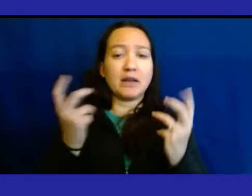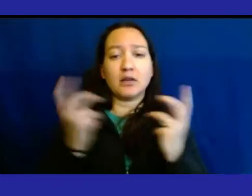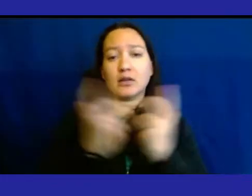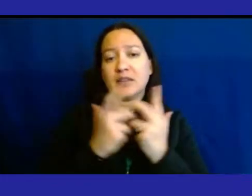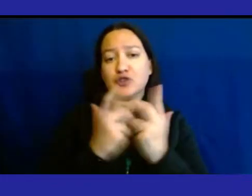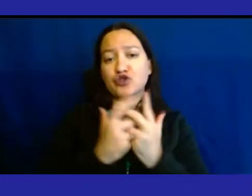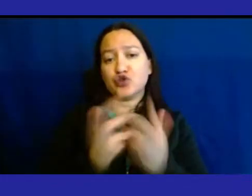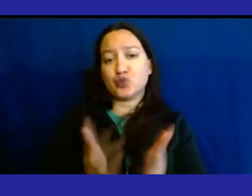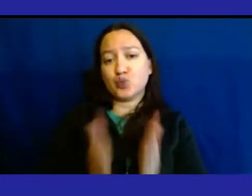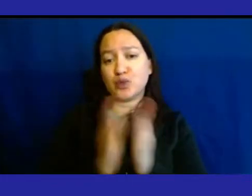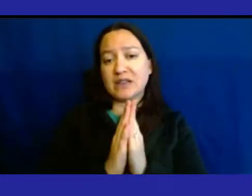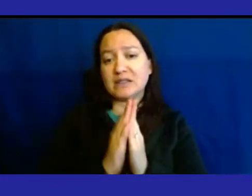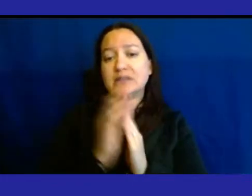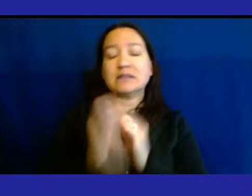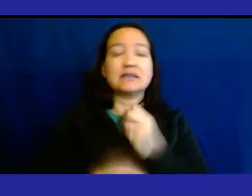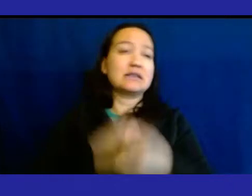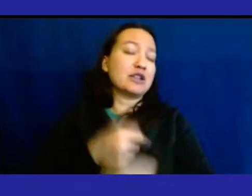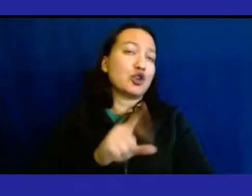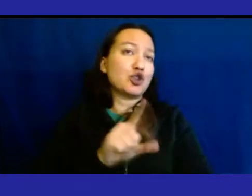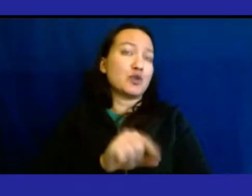In year 2022, there were